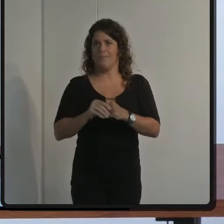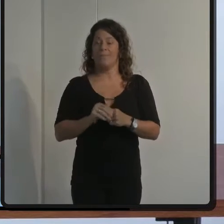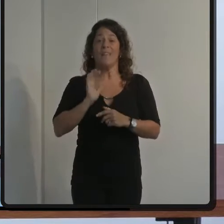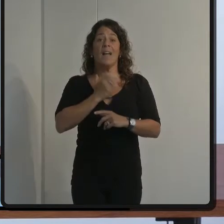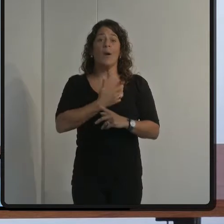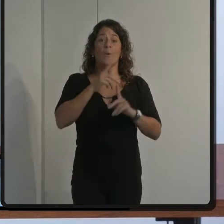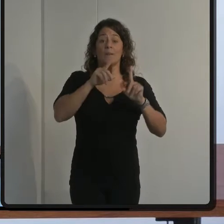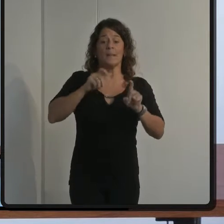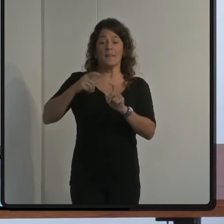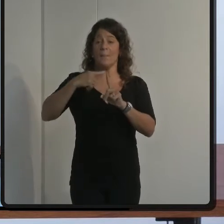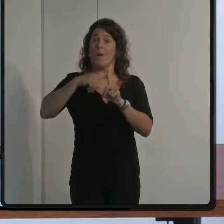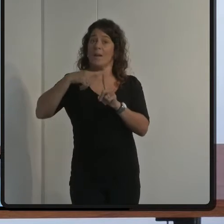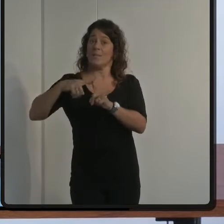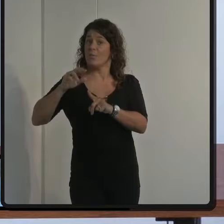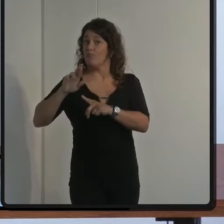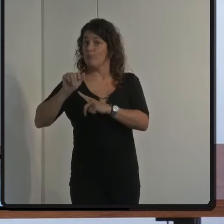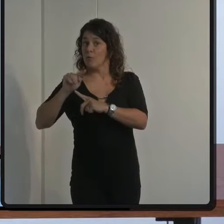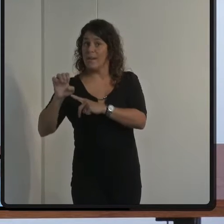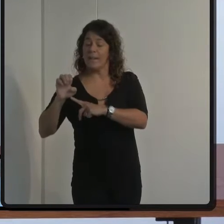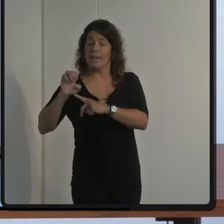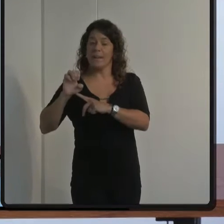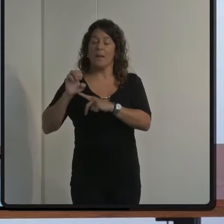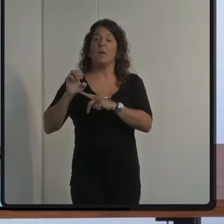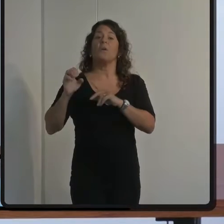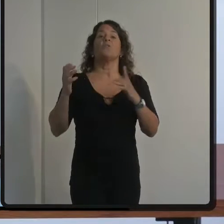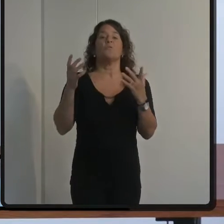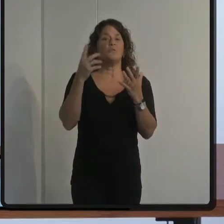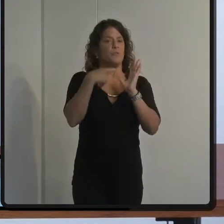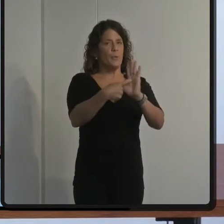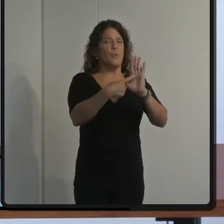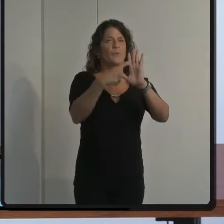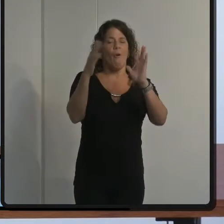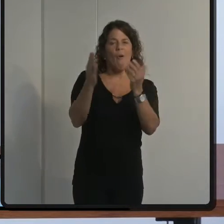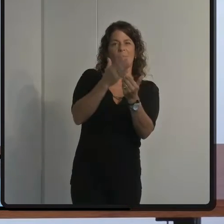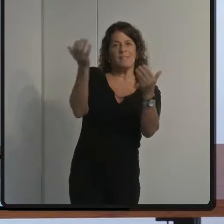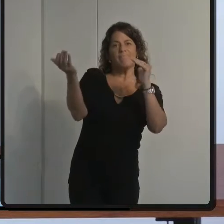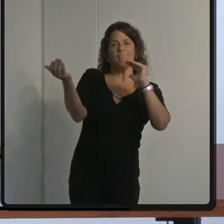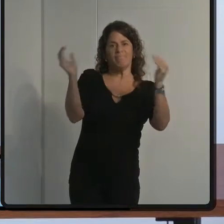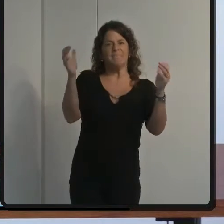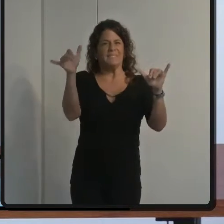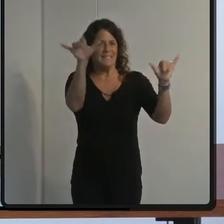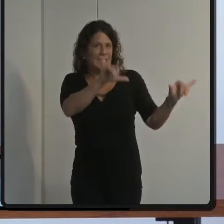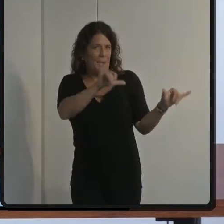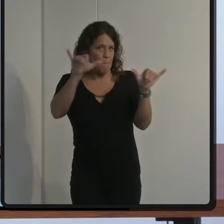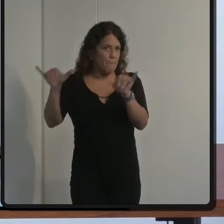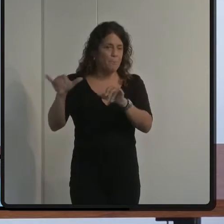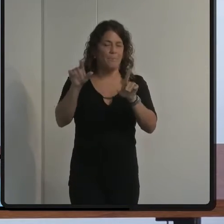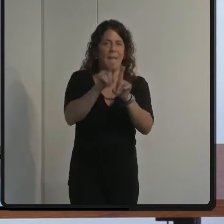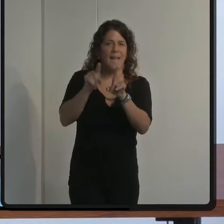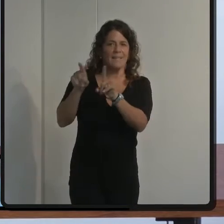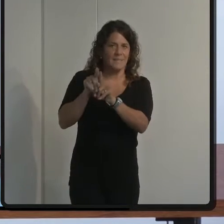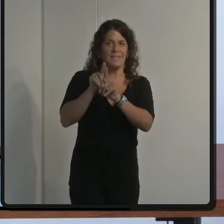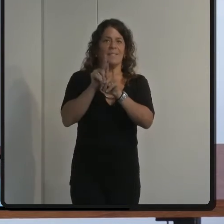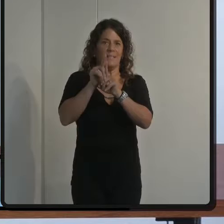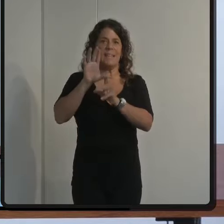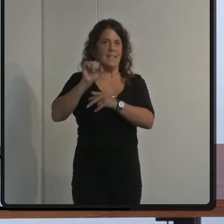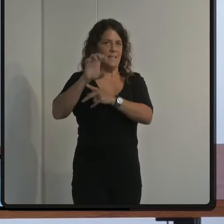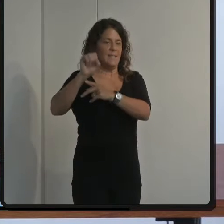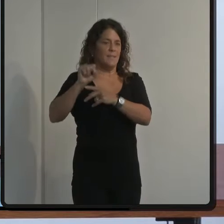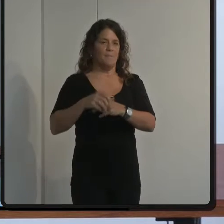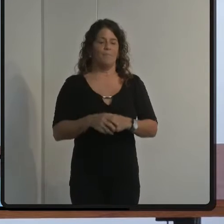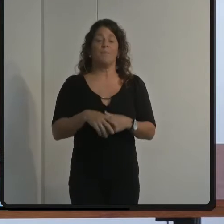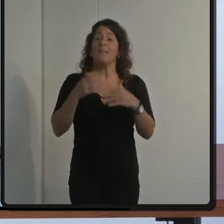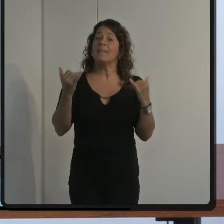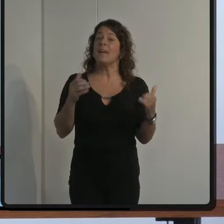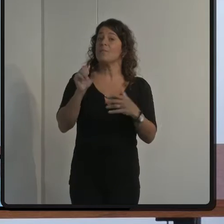has also mirrored the decreasing positive COVID-19 cases. Santa Barbara County's test positivity rate is